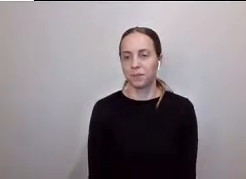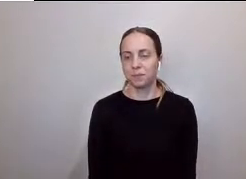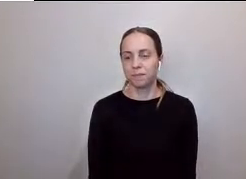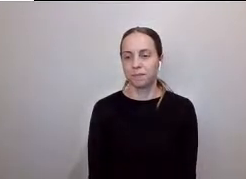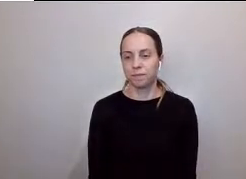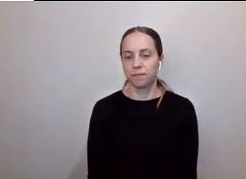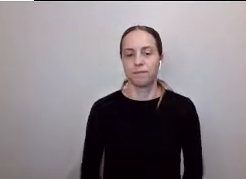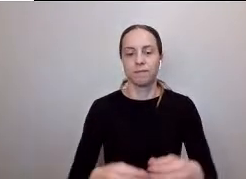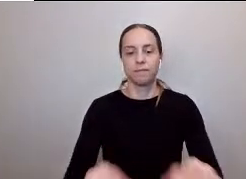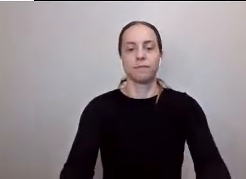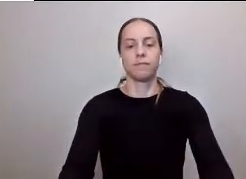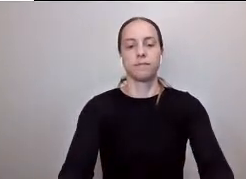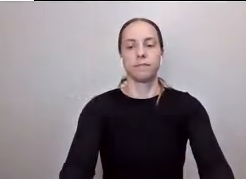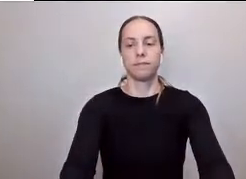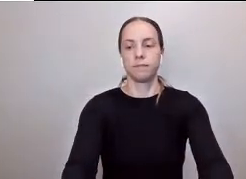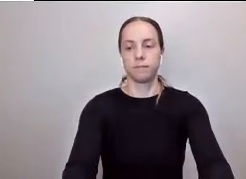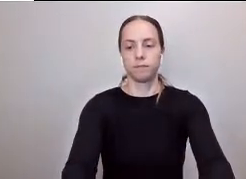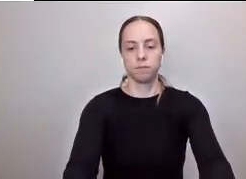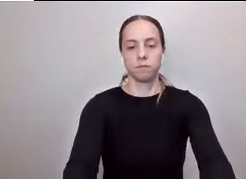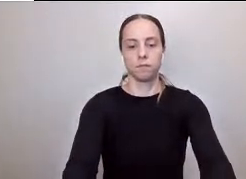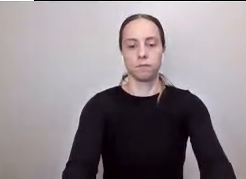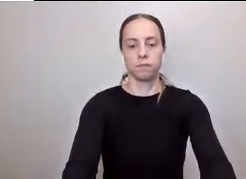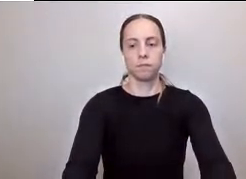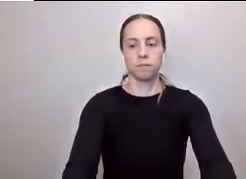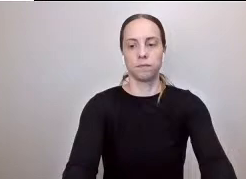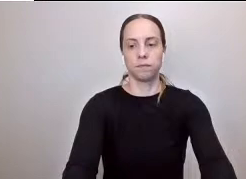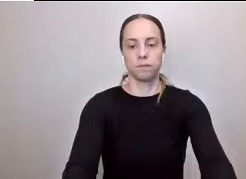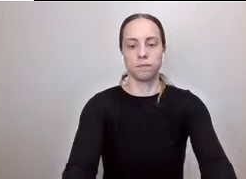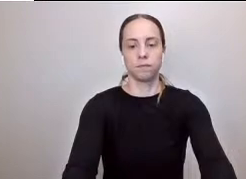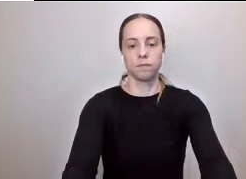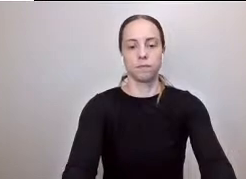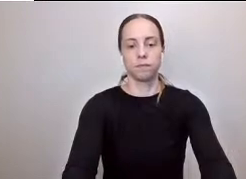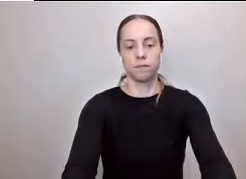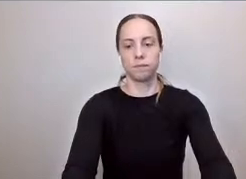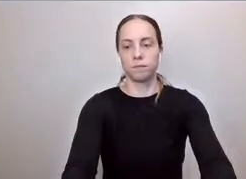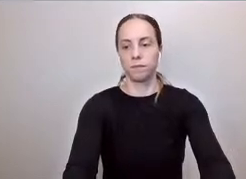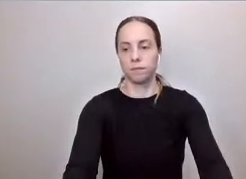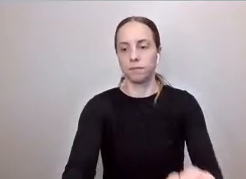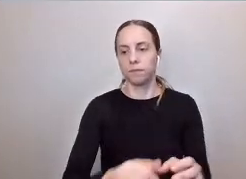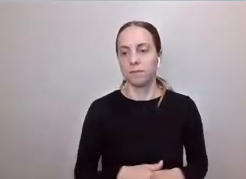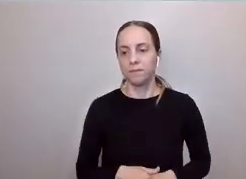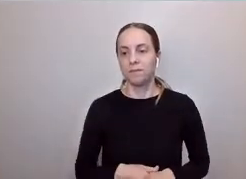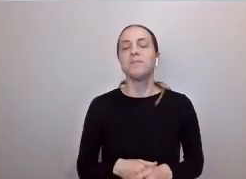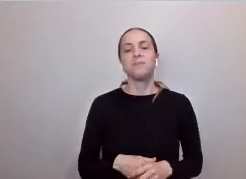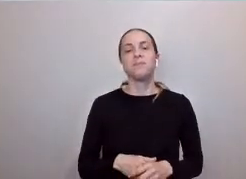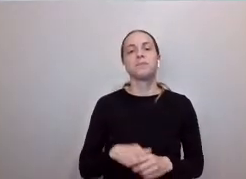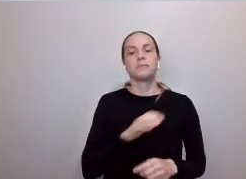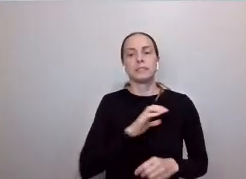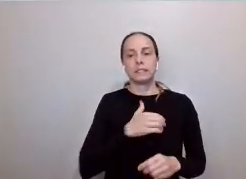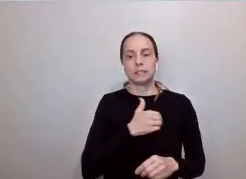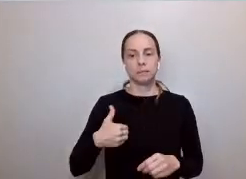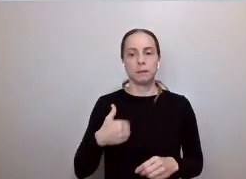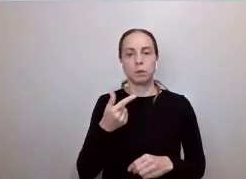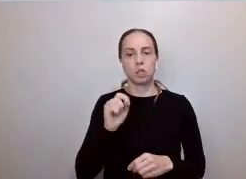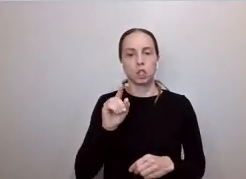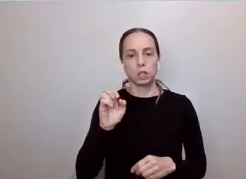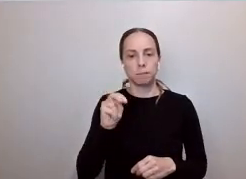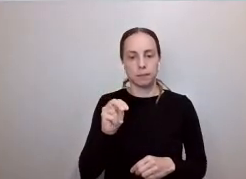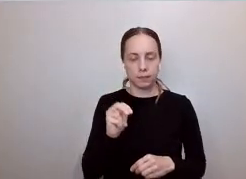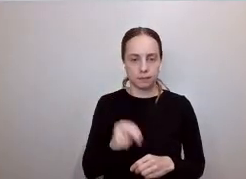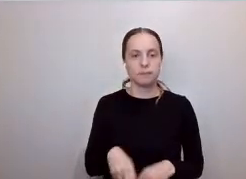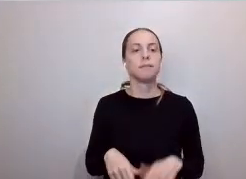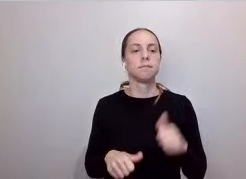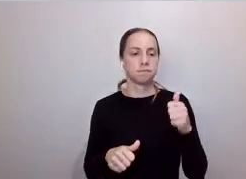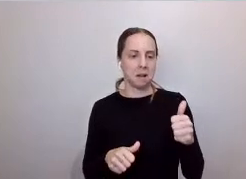Seeing none, clerk will call the roll. Councilmember Goodman. Aye. Councilmember Johnson. Aye.